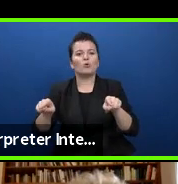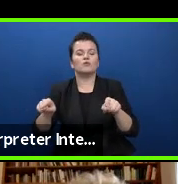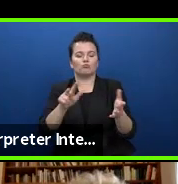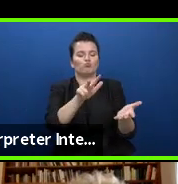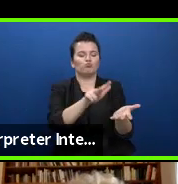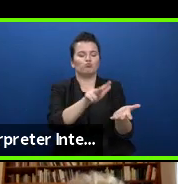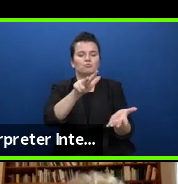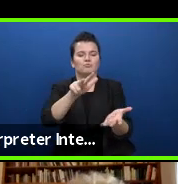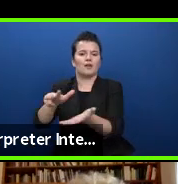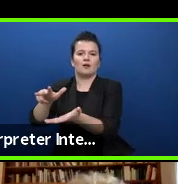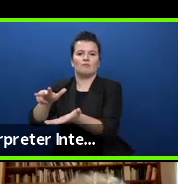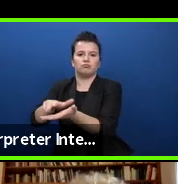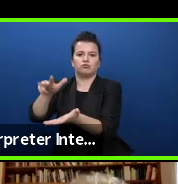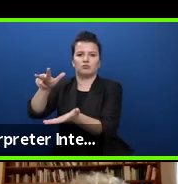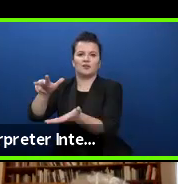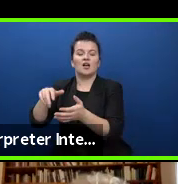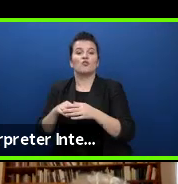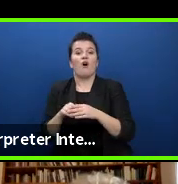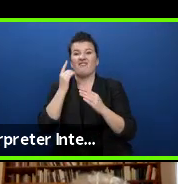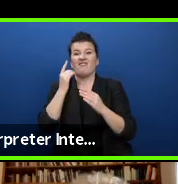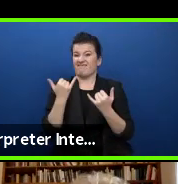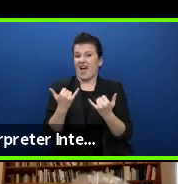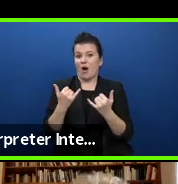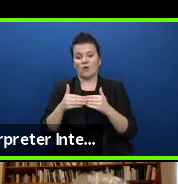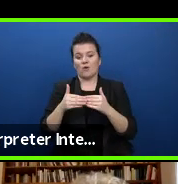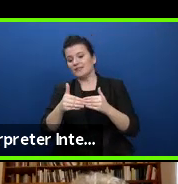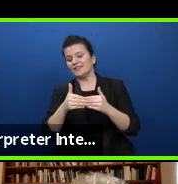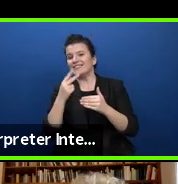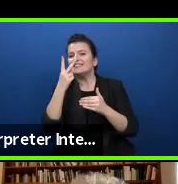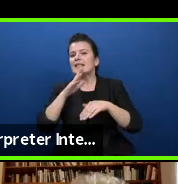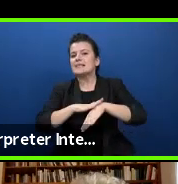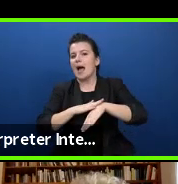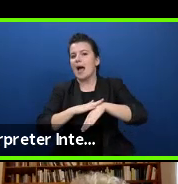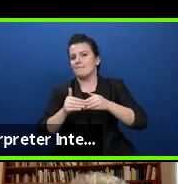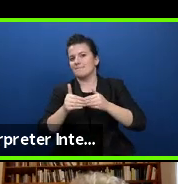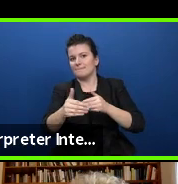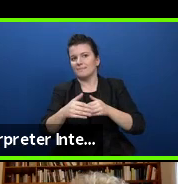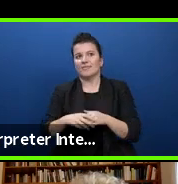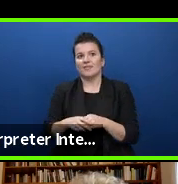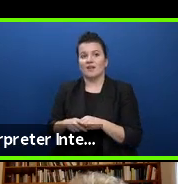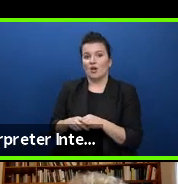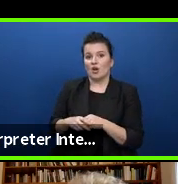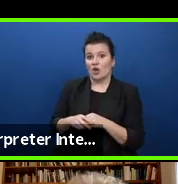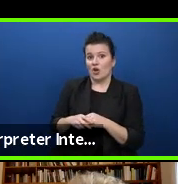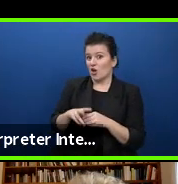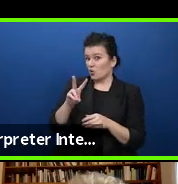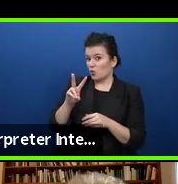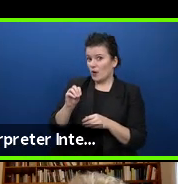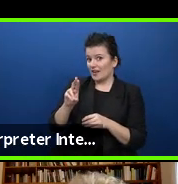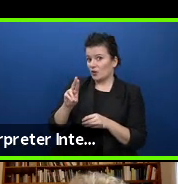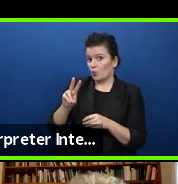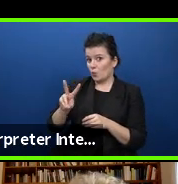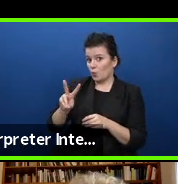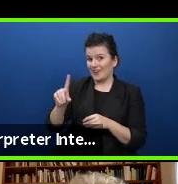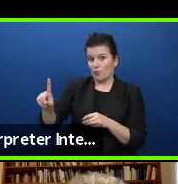hopefully will launch early soon. Part of 2021, can we say that? No, we cannot say anything at the moment